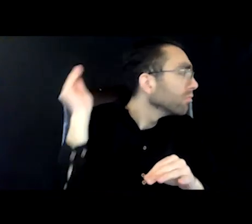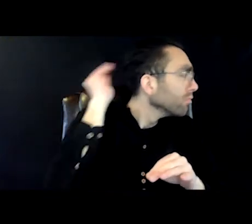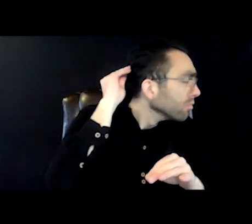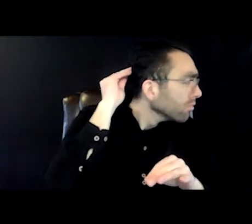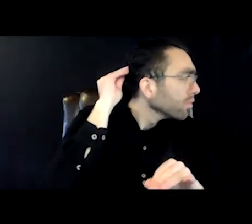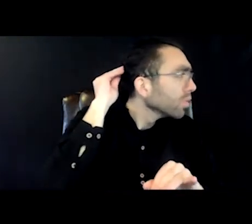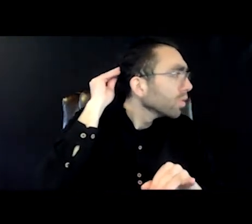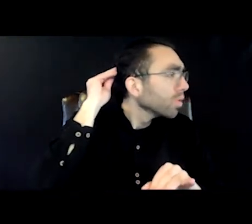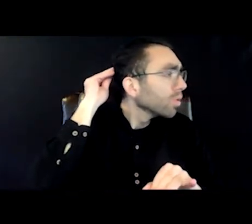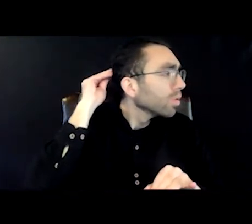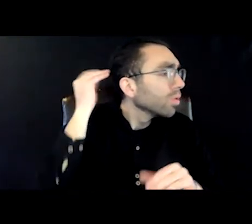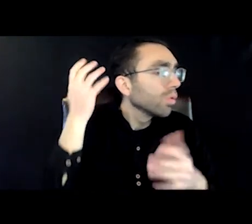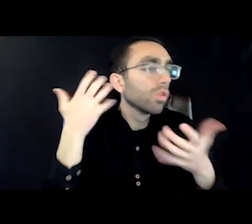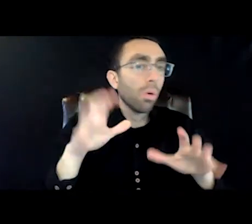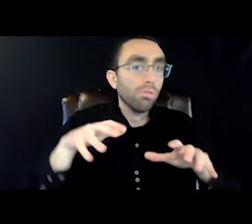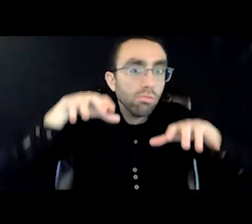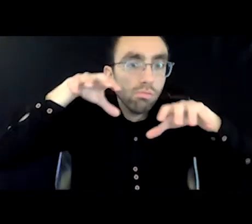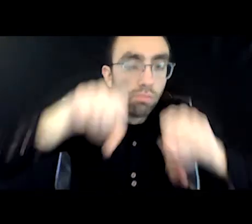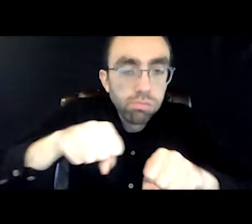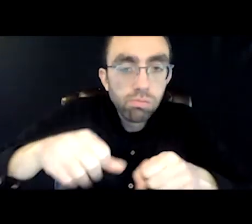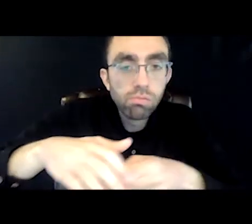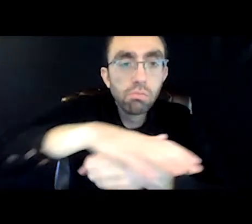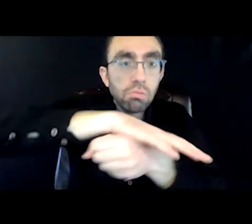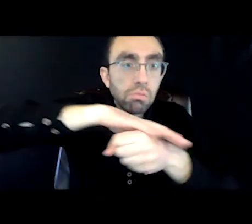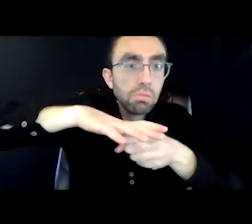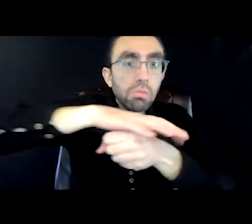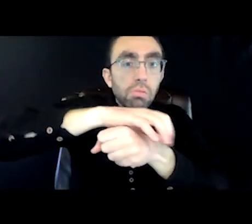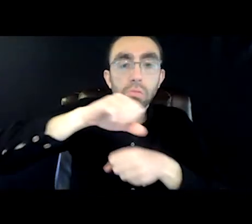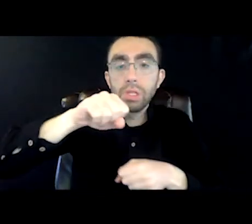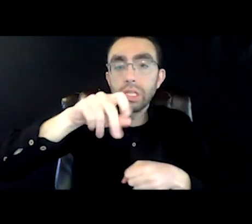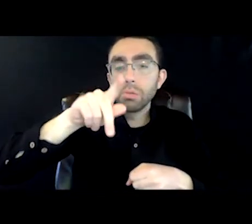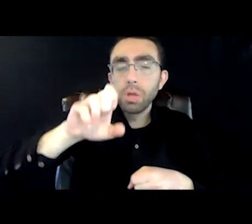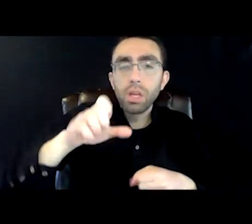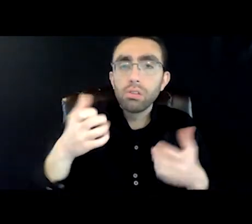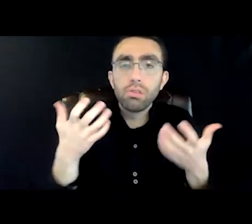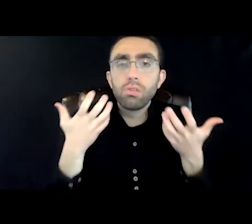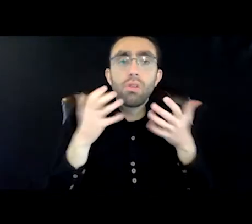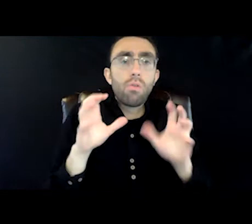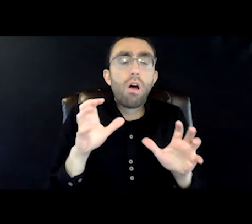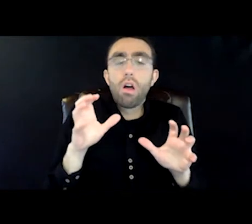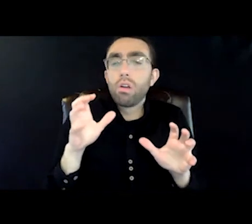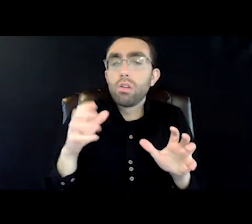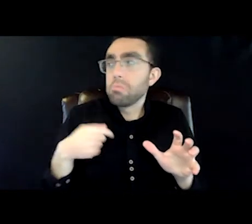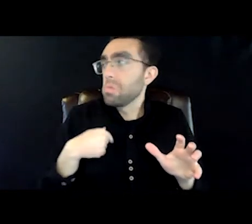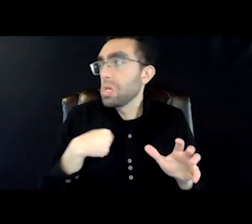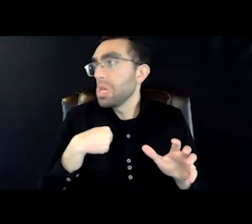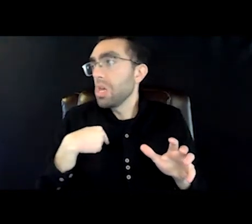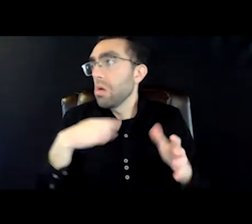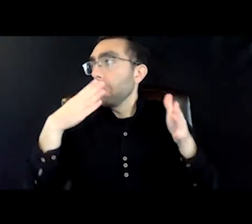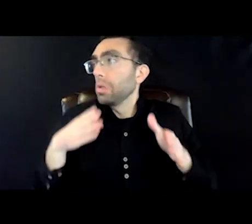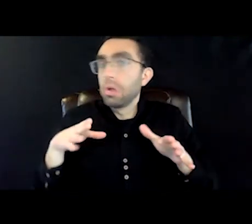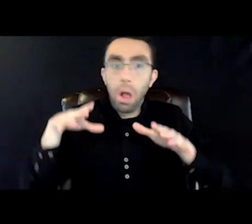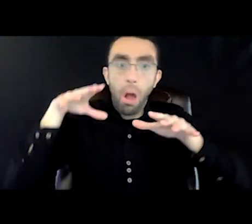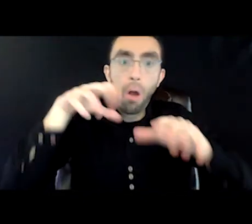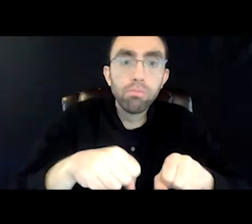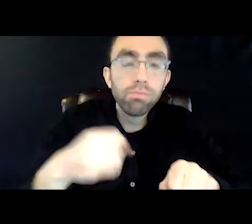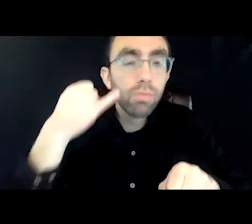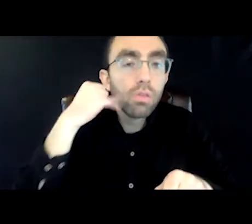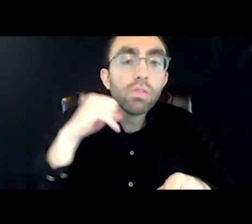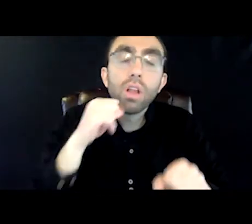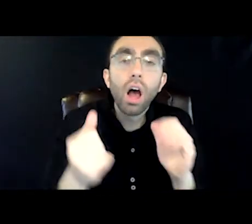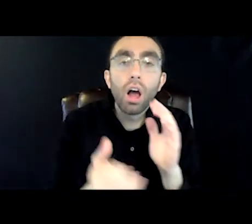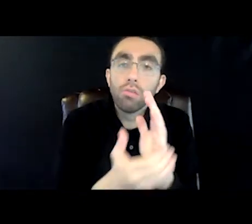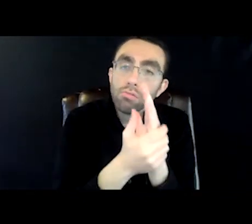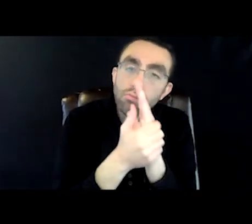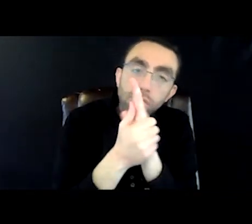you know, like taking up space in movement, on panels, at speaker events,